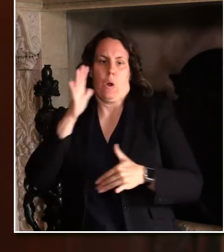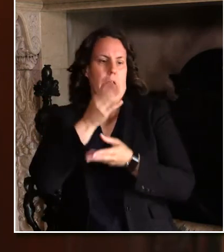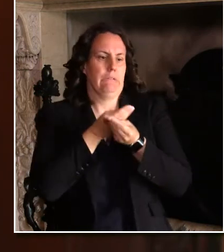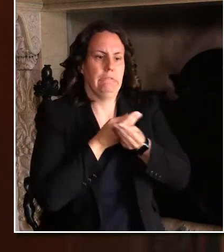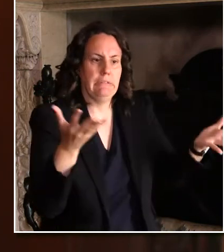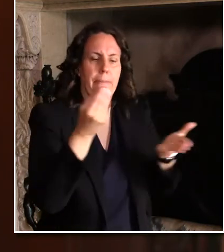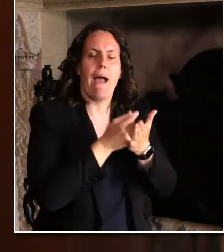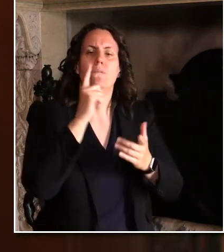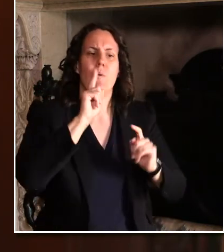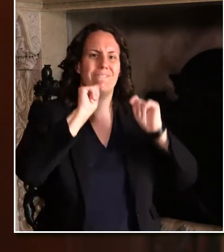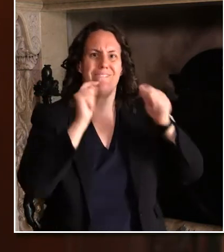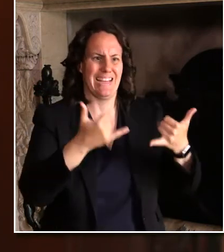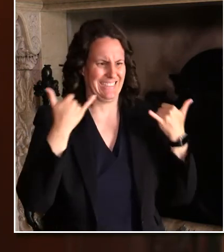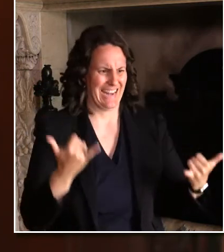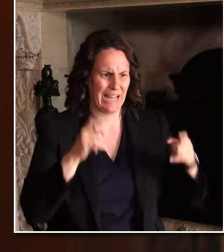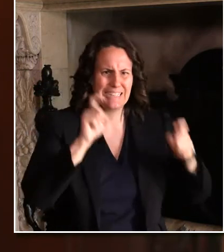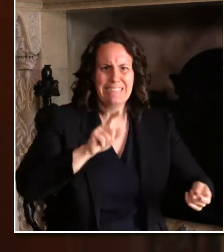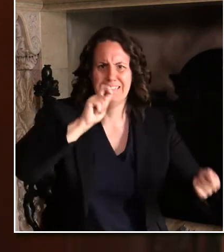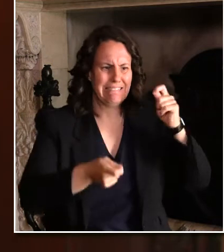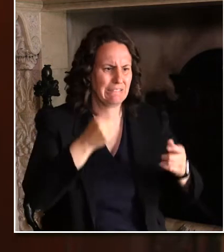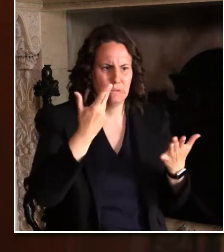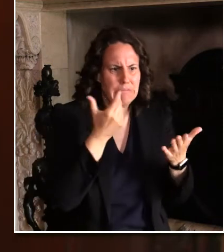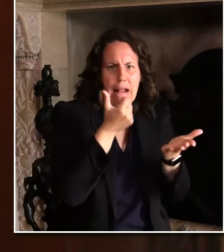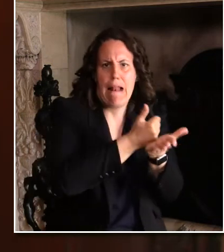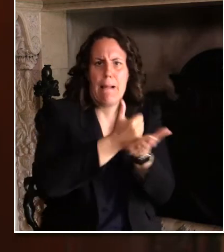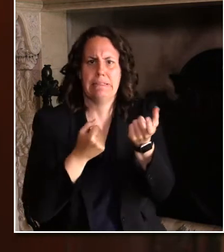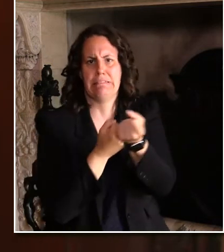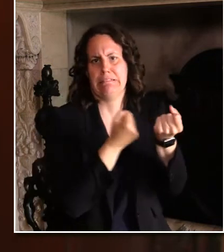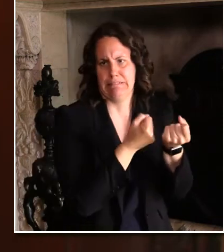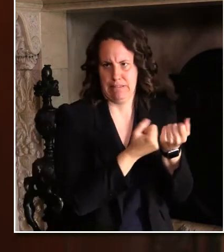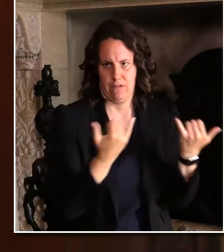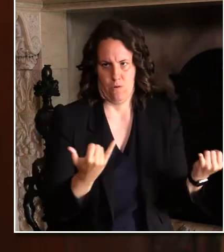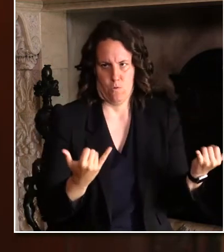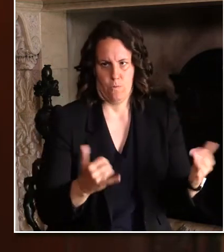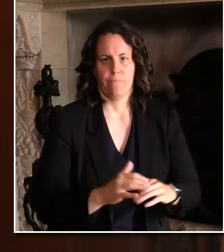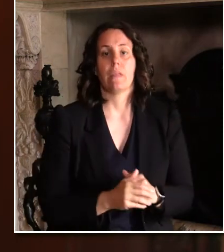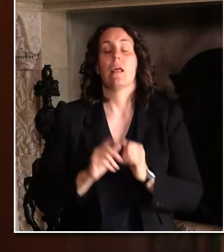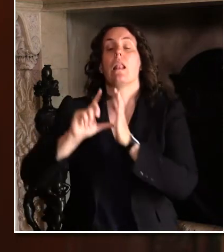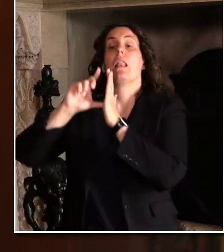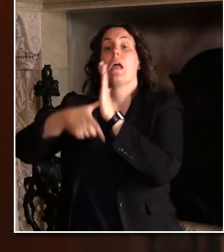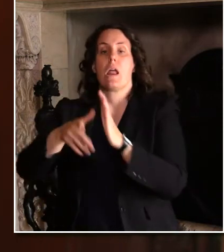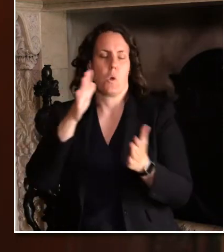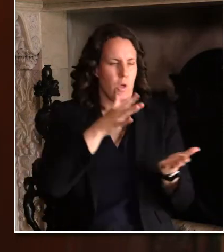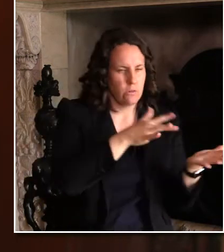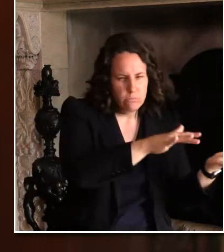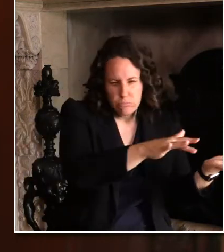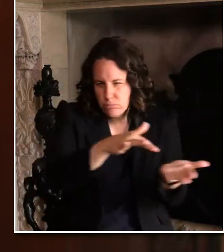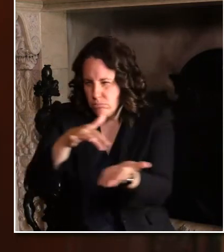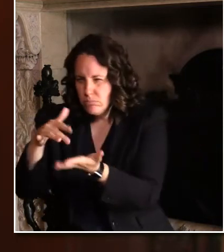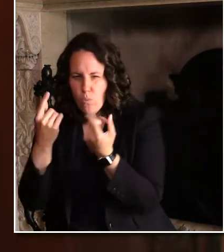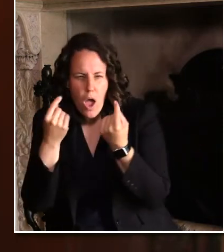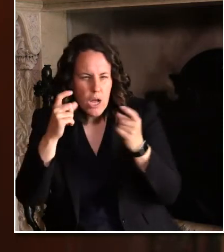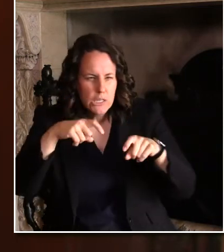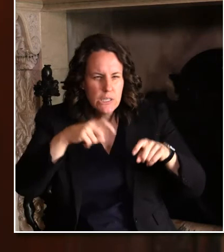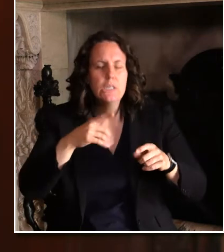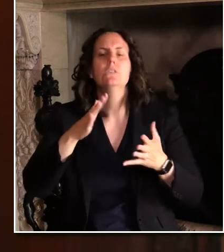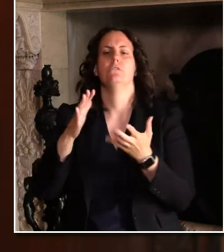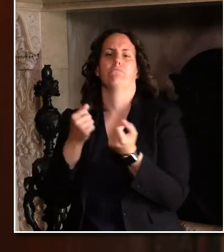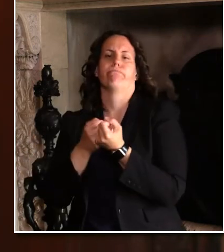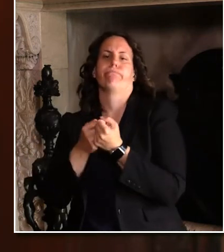needs of individual providers. Both rounds of funding will be allocated to support expenses directly related